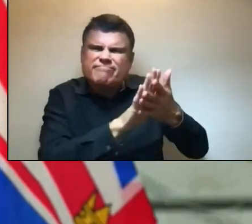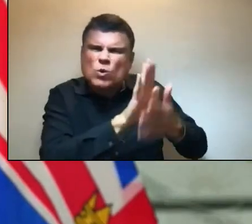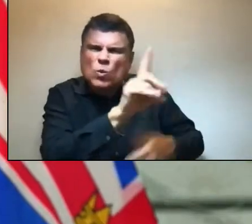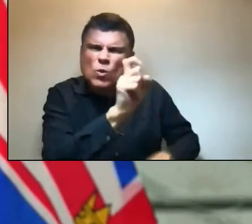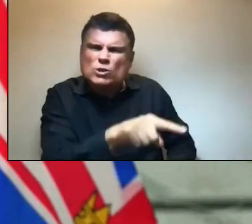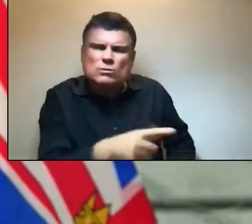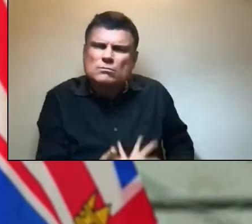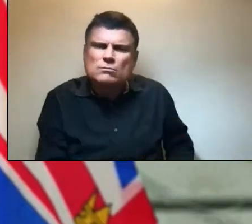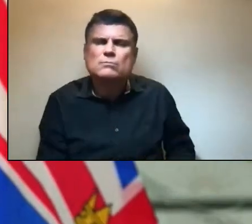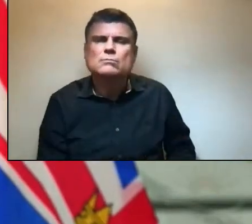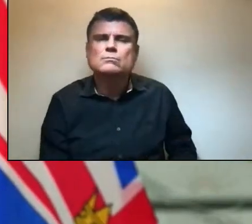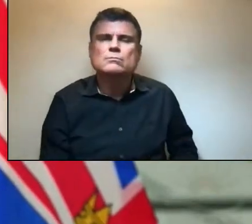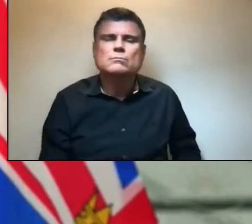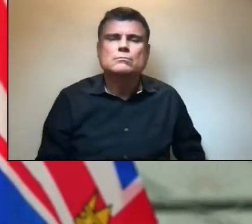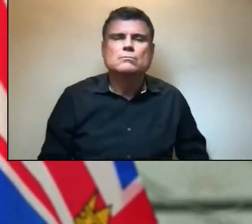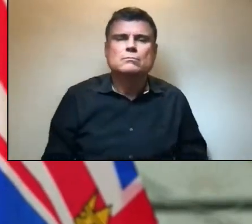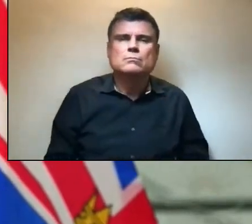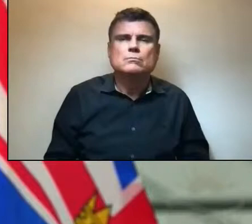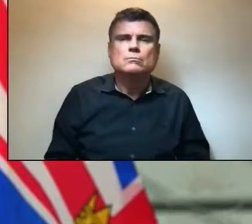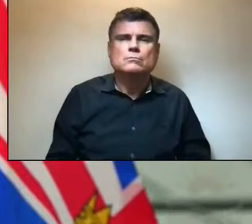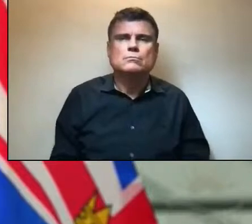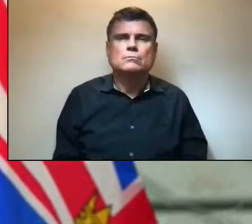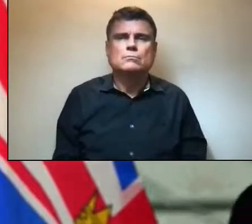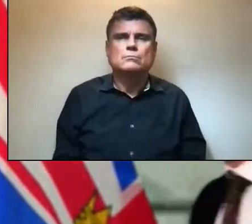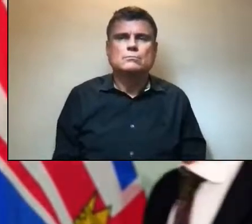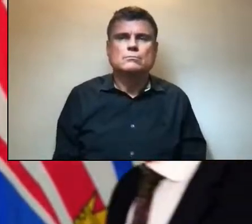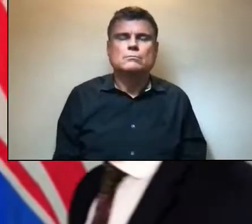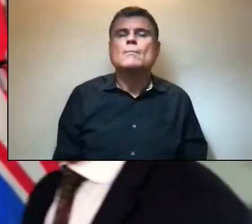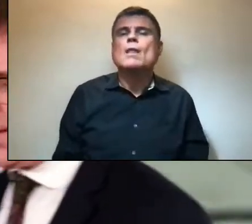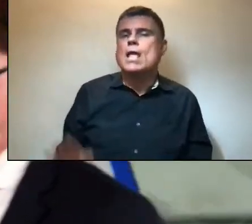To encourage people to be vaccinated? I think